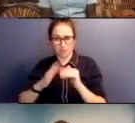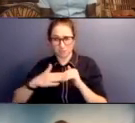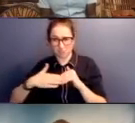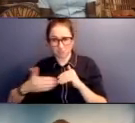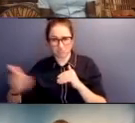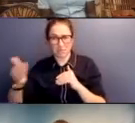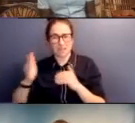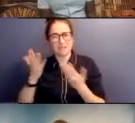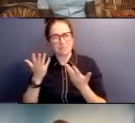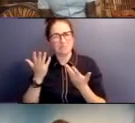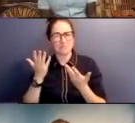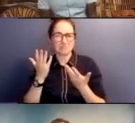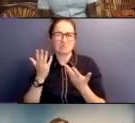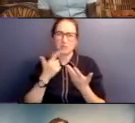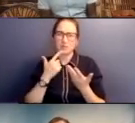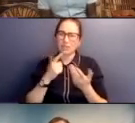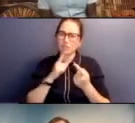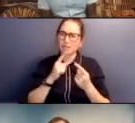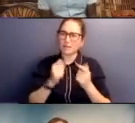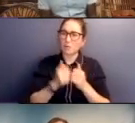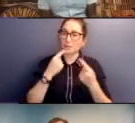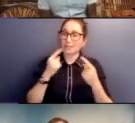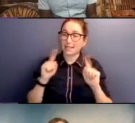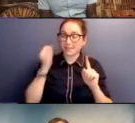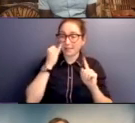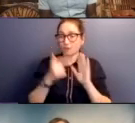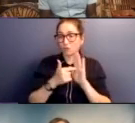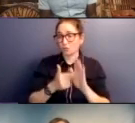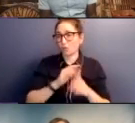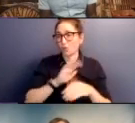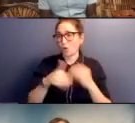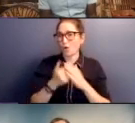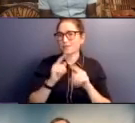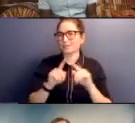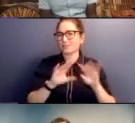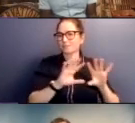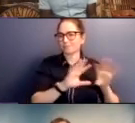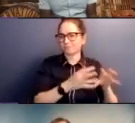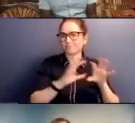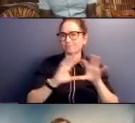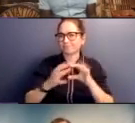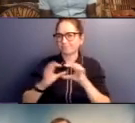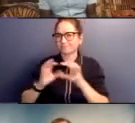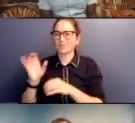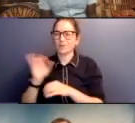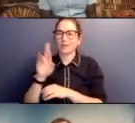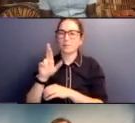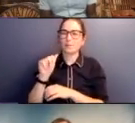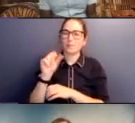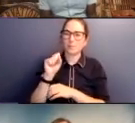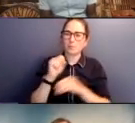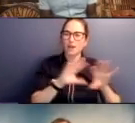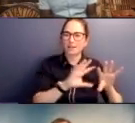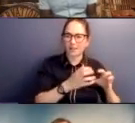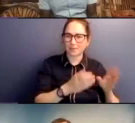you have more success by introducing all the musical families. Like you'd introduce the brass family, the